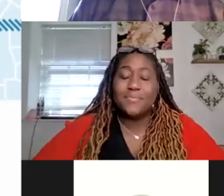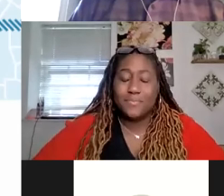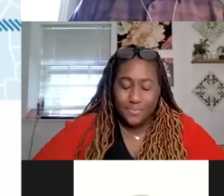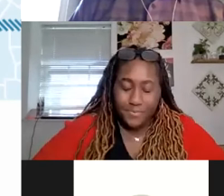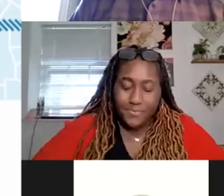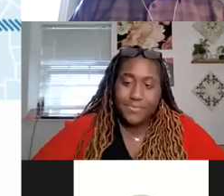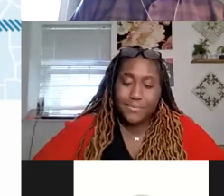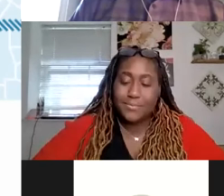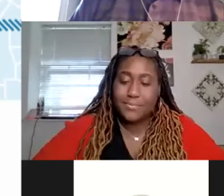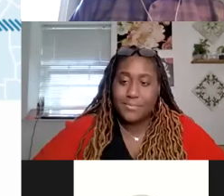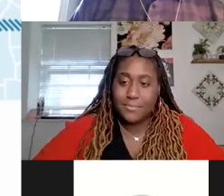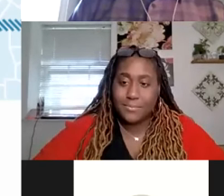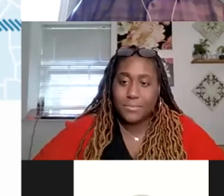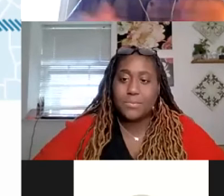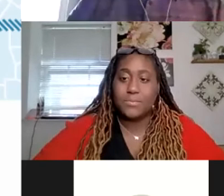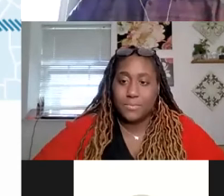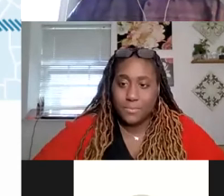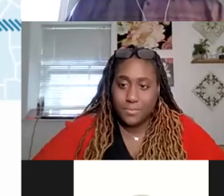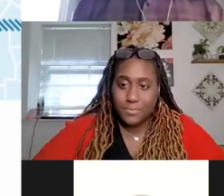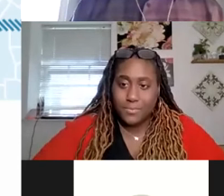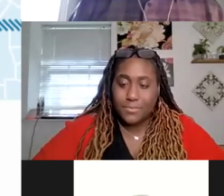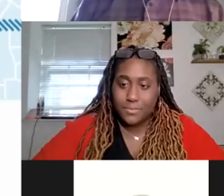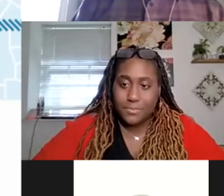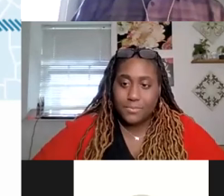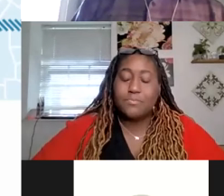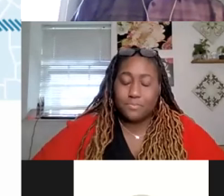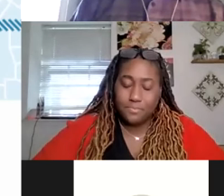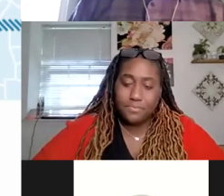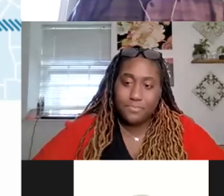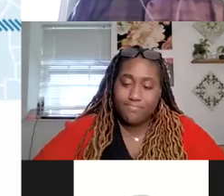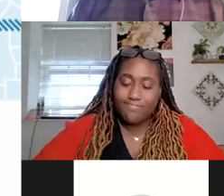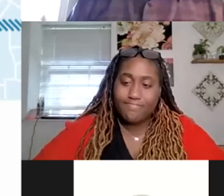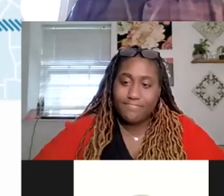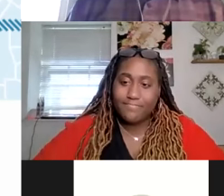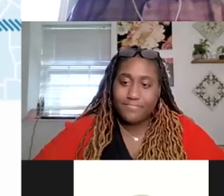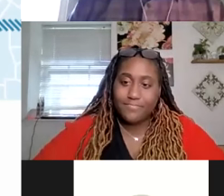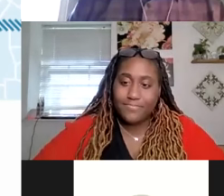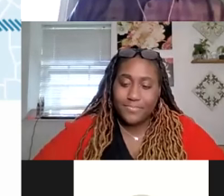careers, mm-hmm. not jobs. We've all put people in jobs.